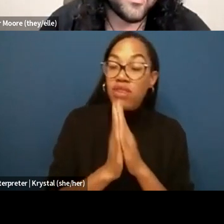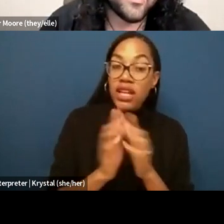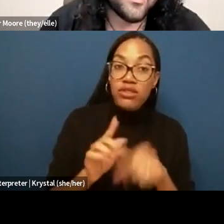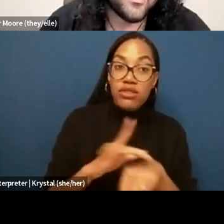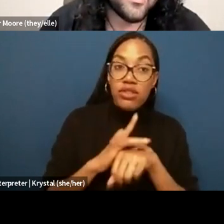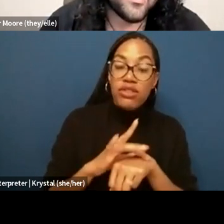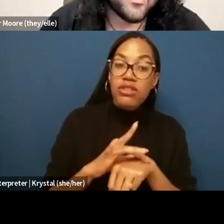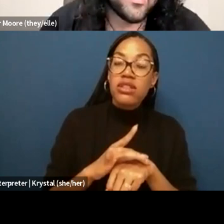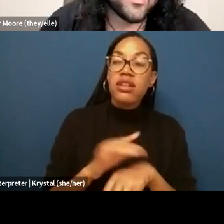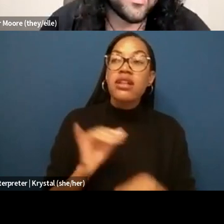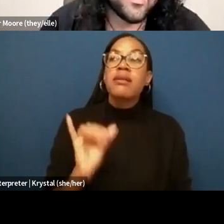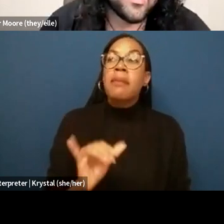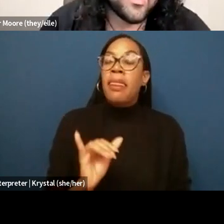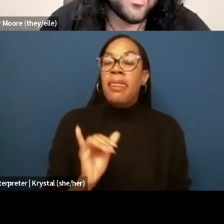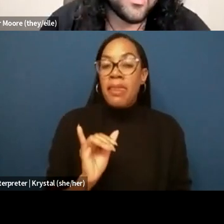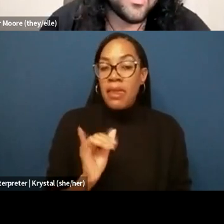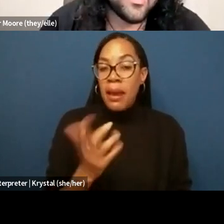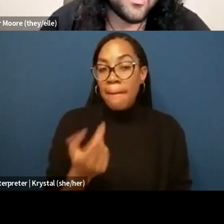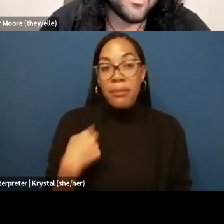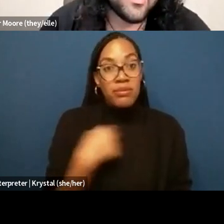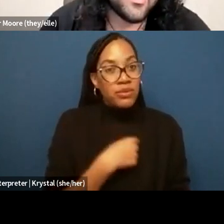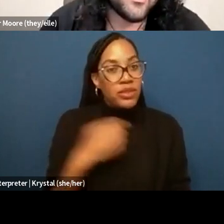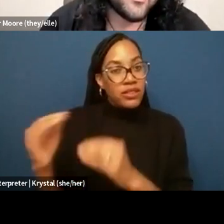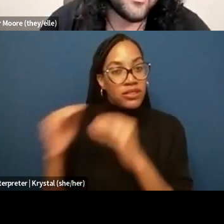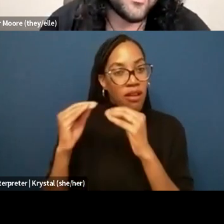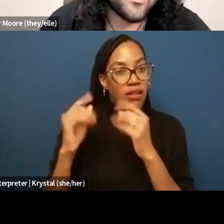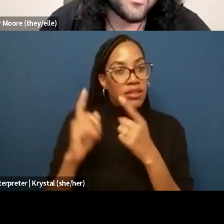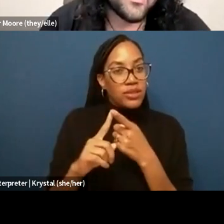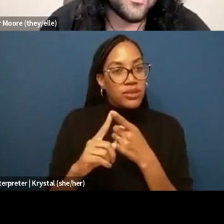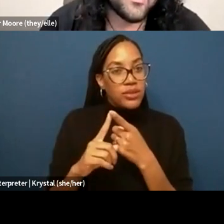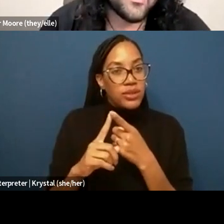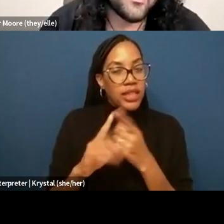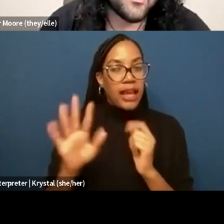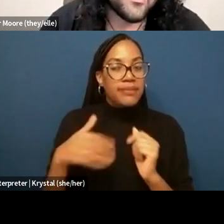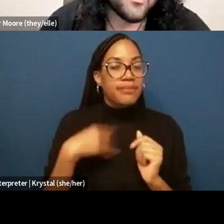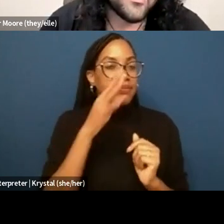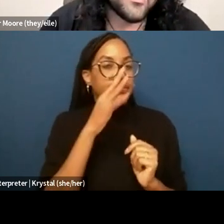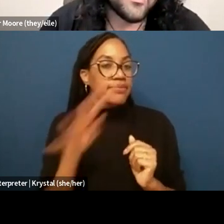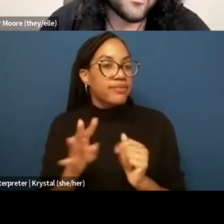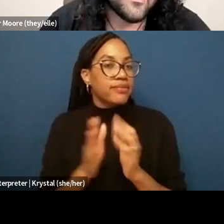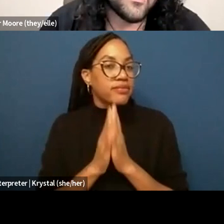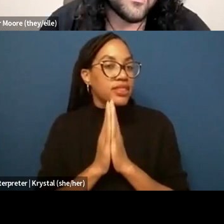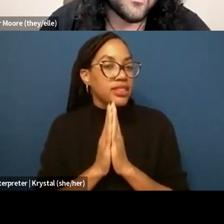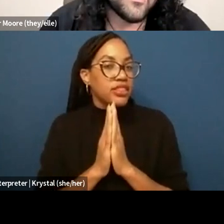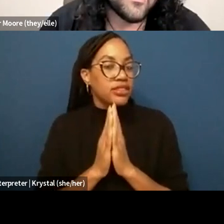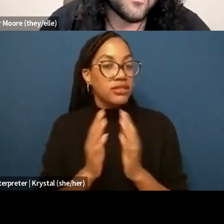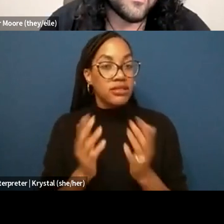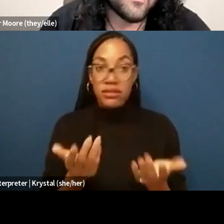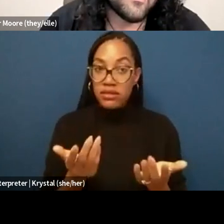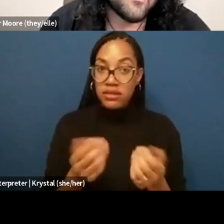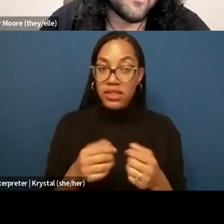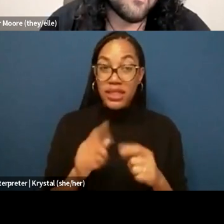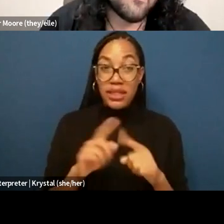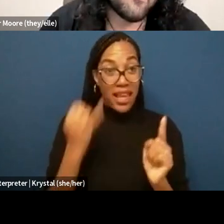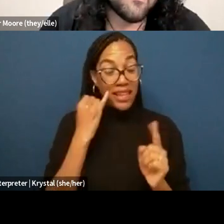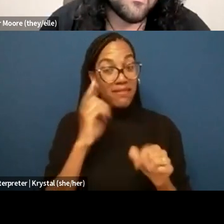and how much we are taught to not take seriously prayer if it's outside